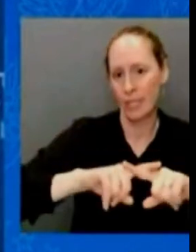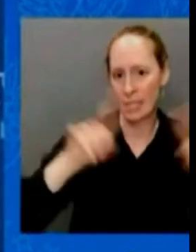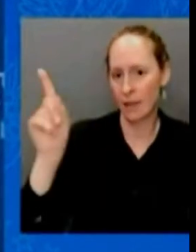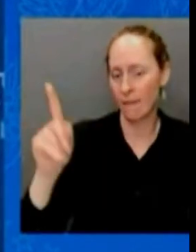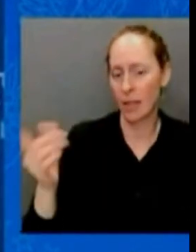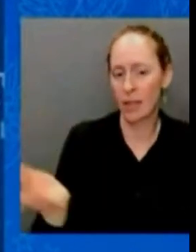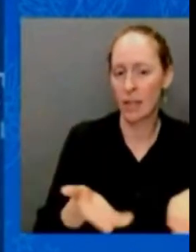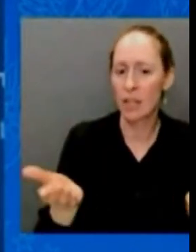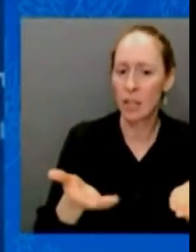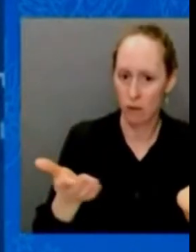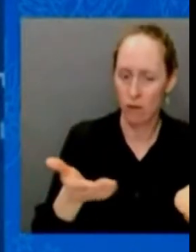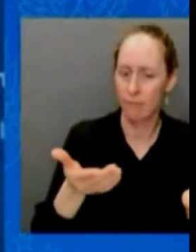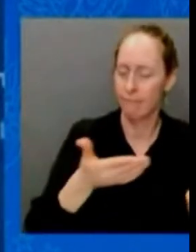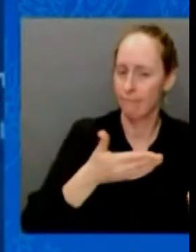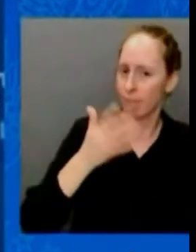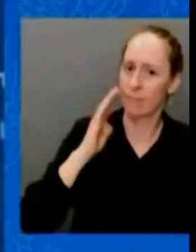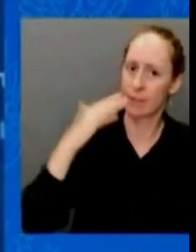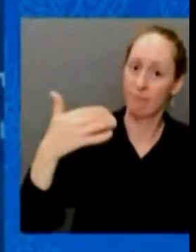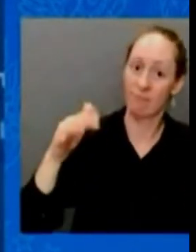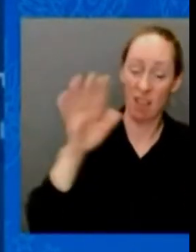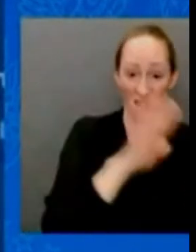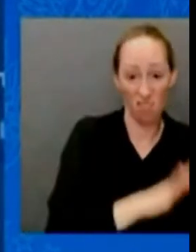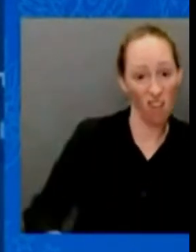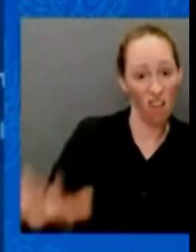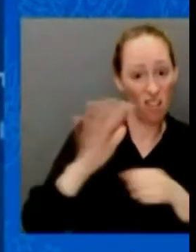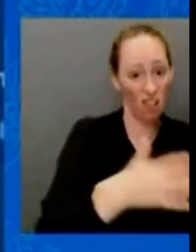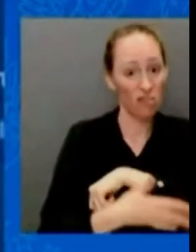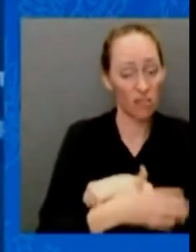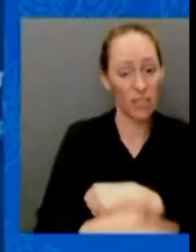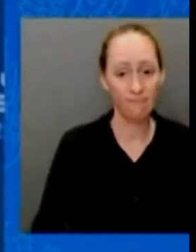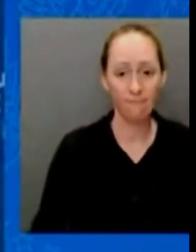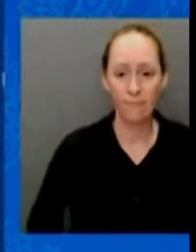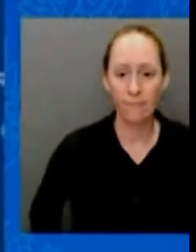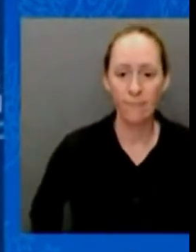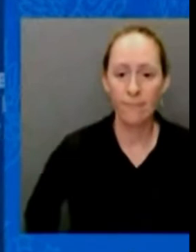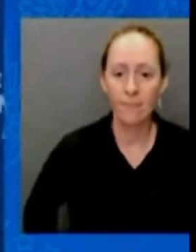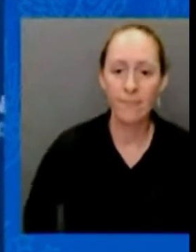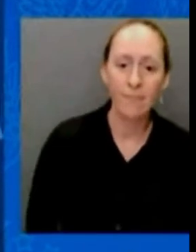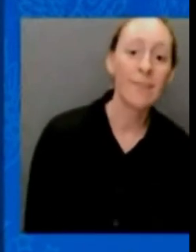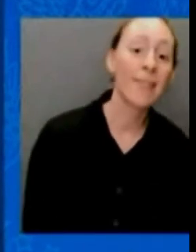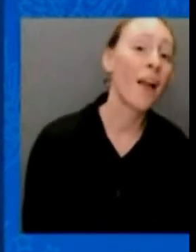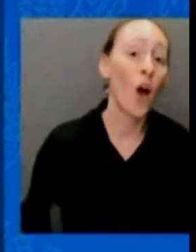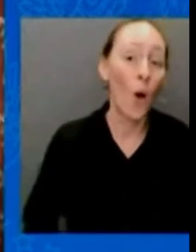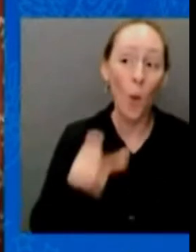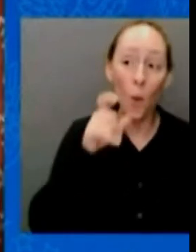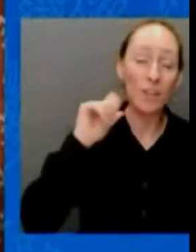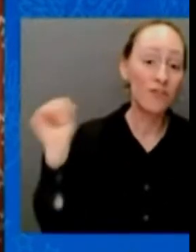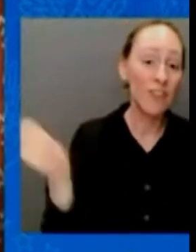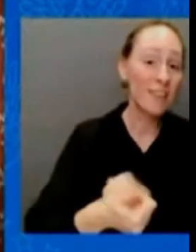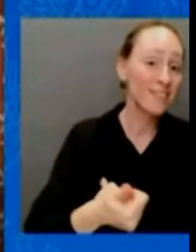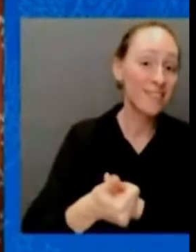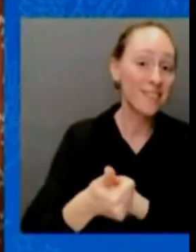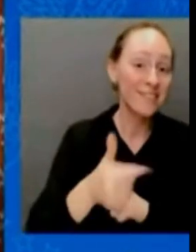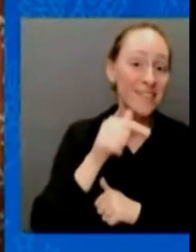the guy who's changing the game, Sanjay, it's all yours, kid.